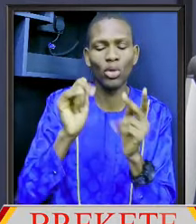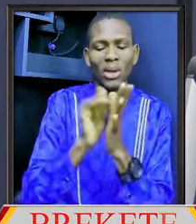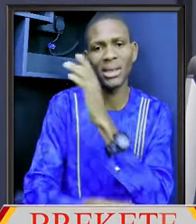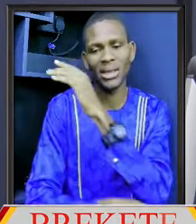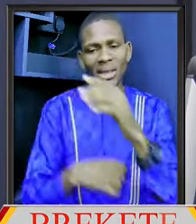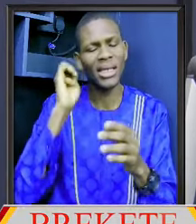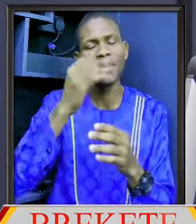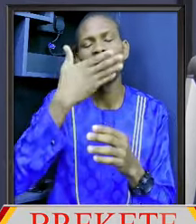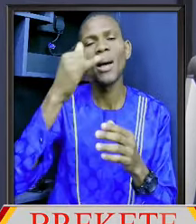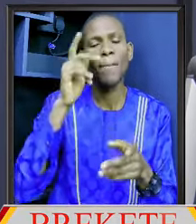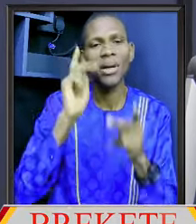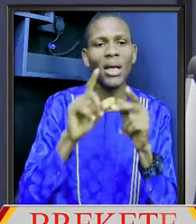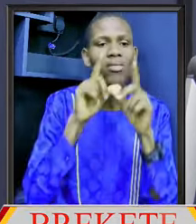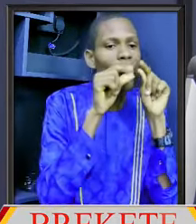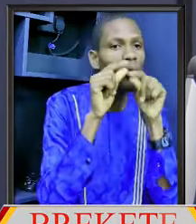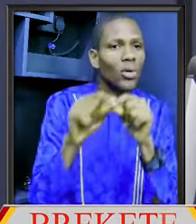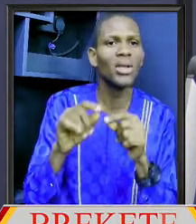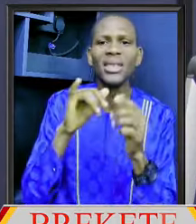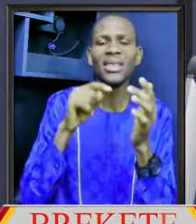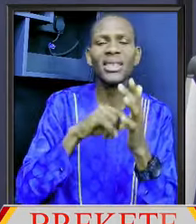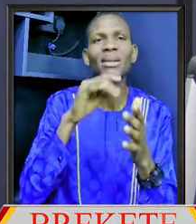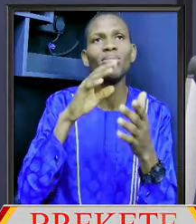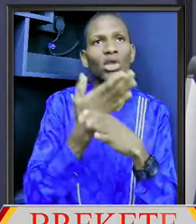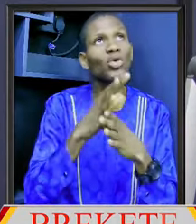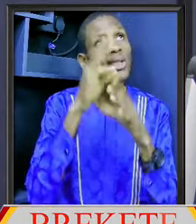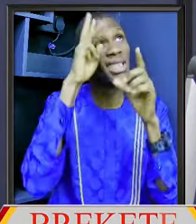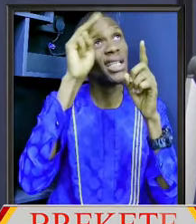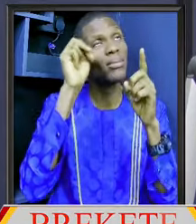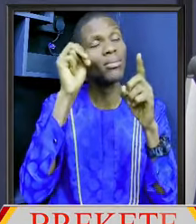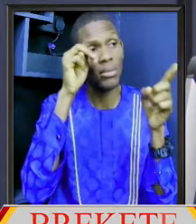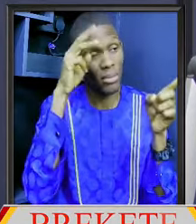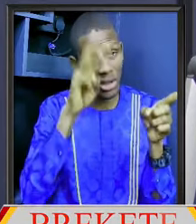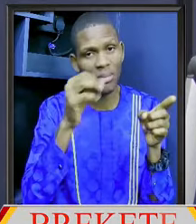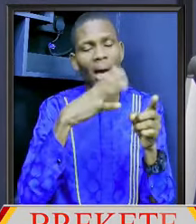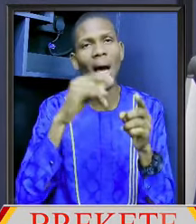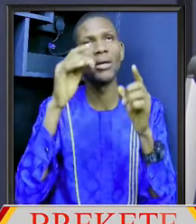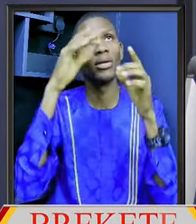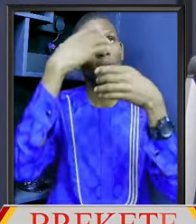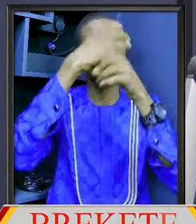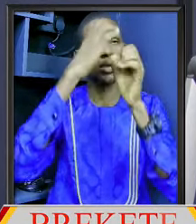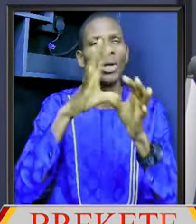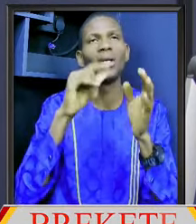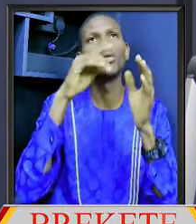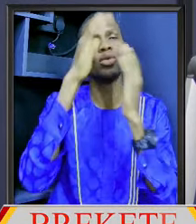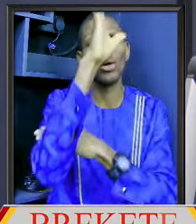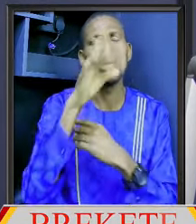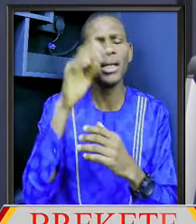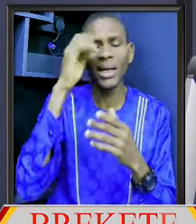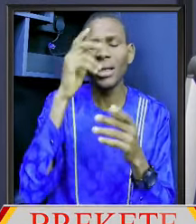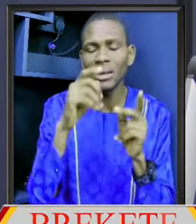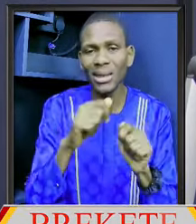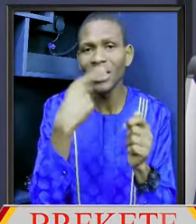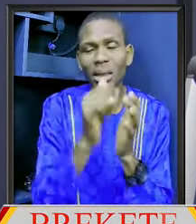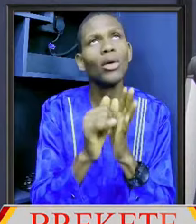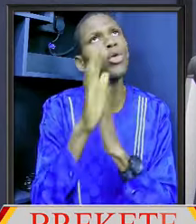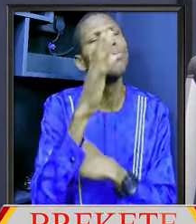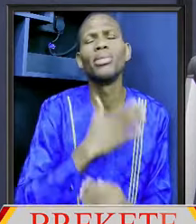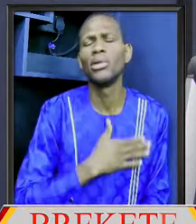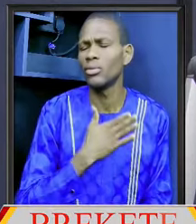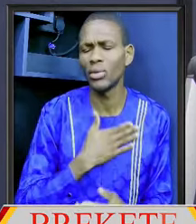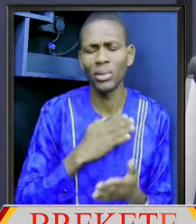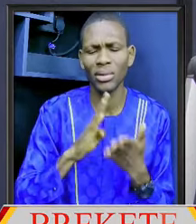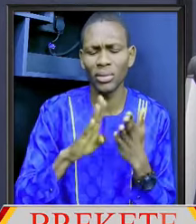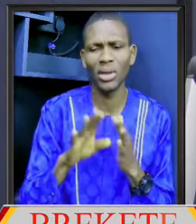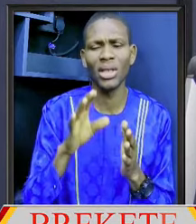gossip. This one now between me and my creator, I can seek for forgiveness. I try to avoid any